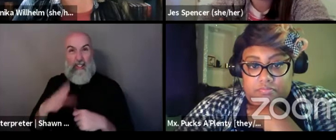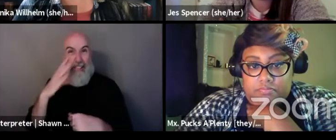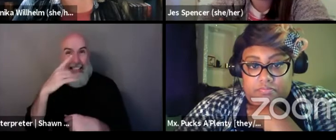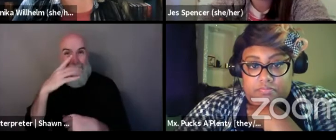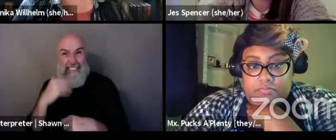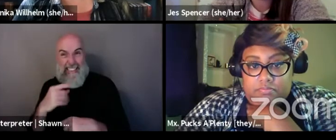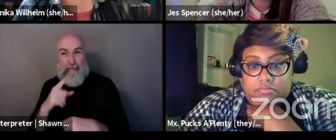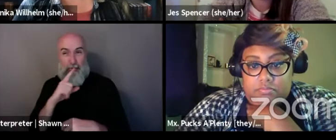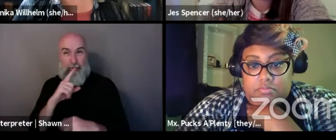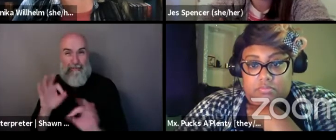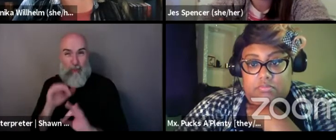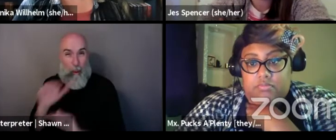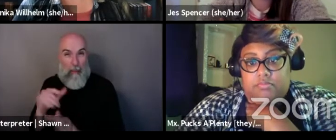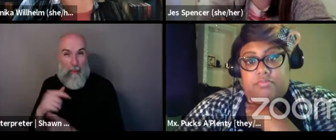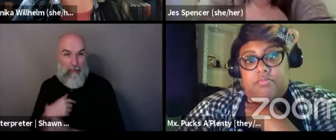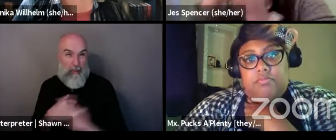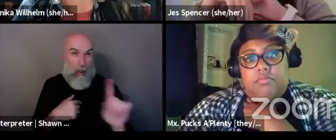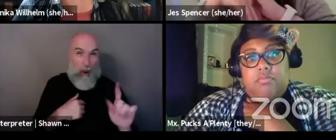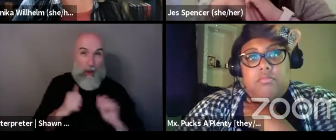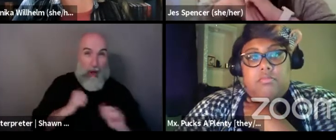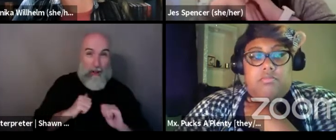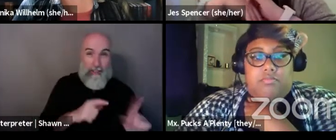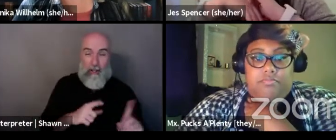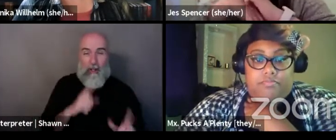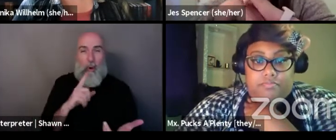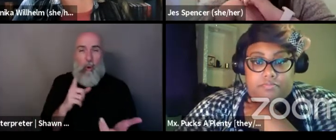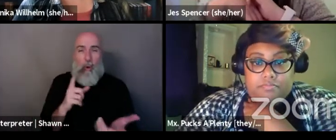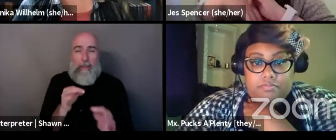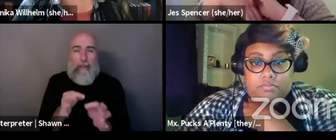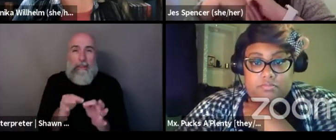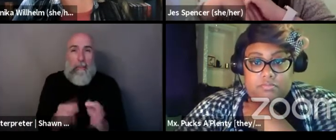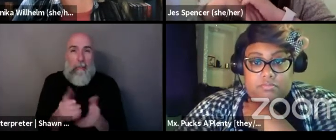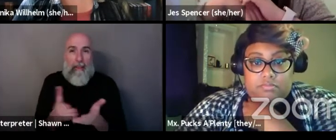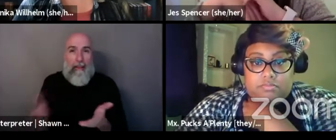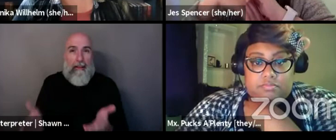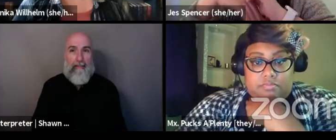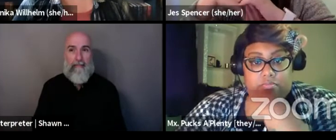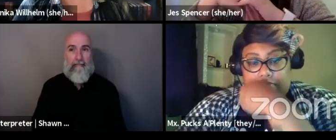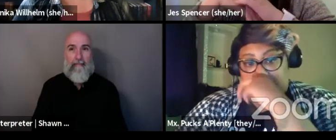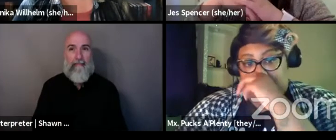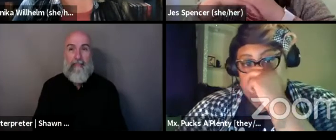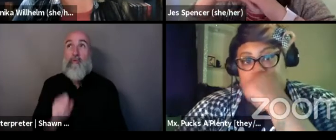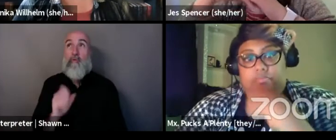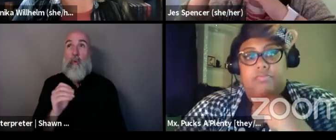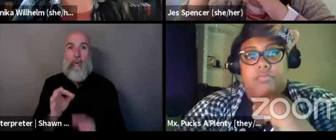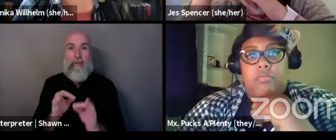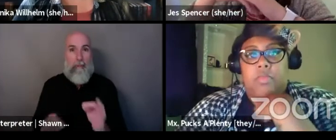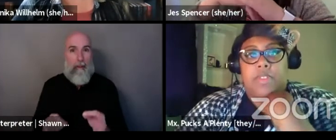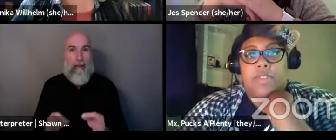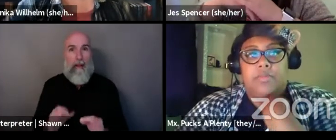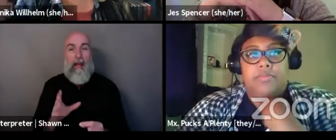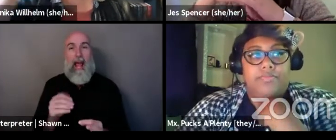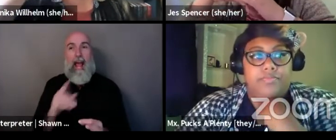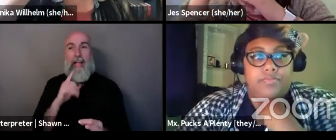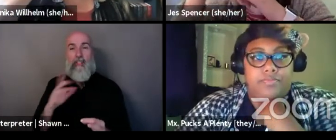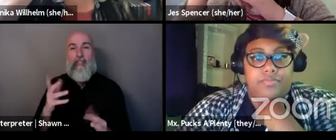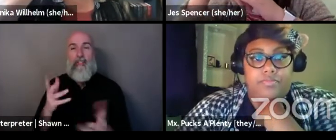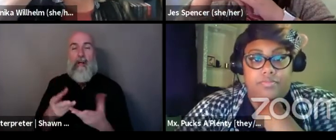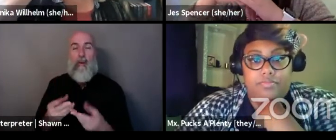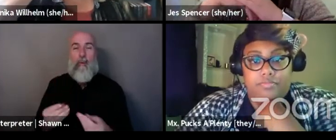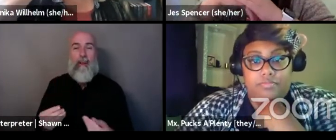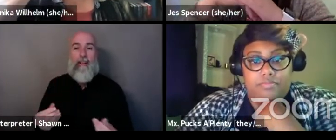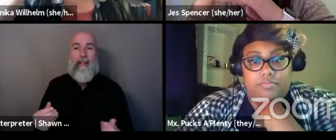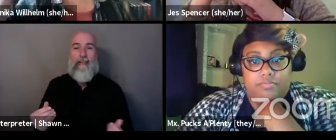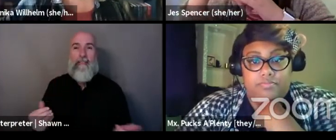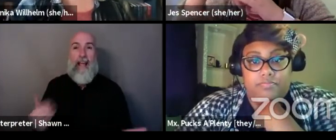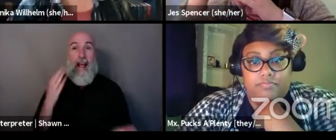and if that, there's the big kid, I'll be right back. I mean, that is such a simple thing. That is so simple, and just relieves, and you know what? You're